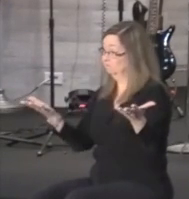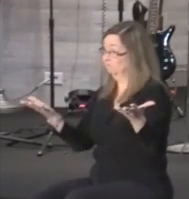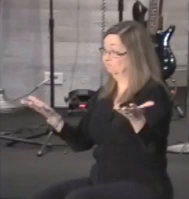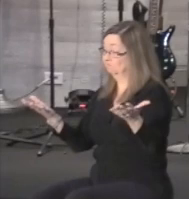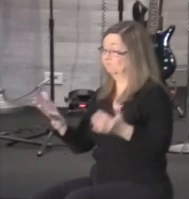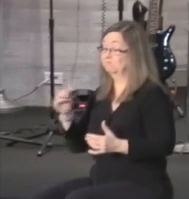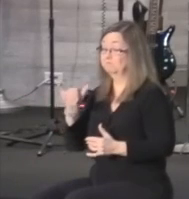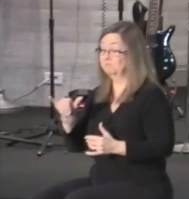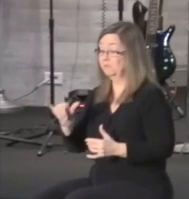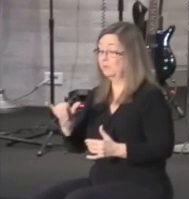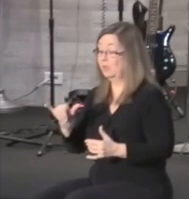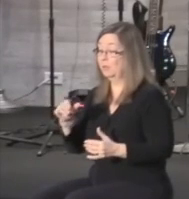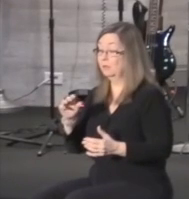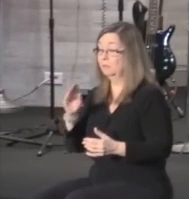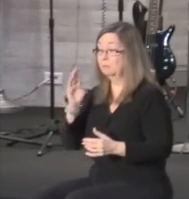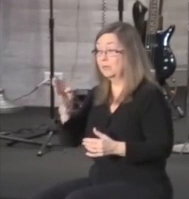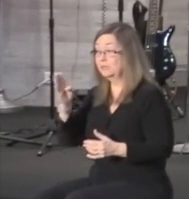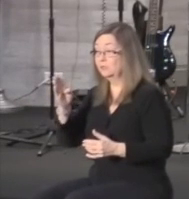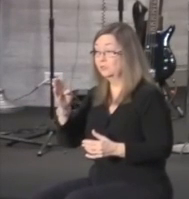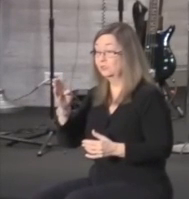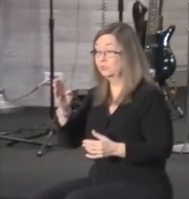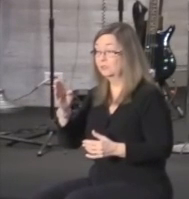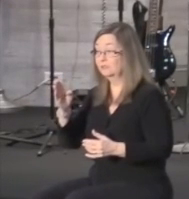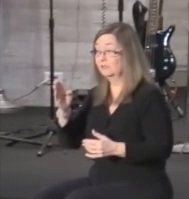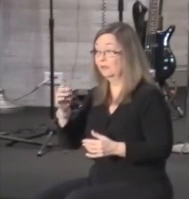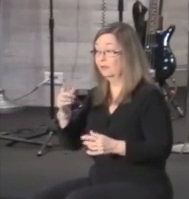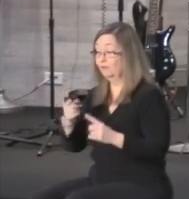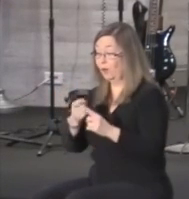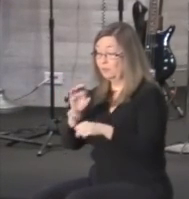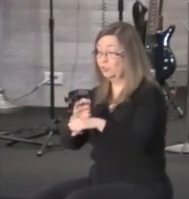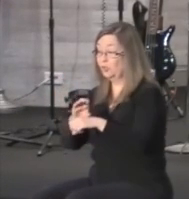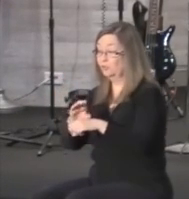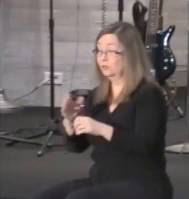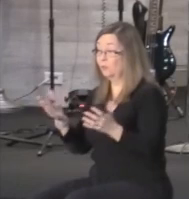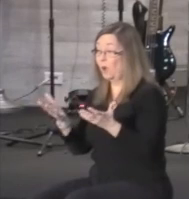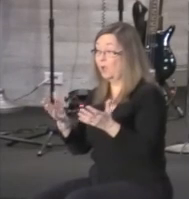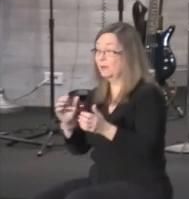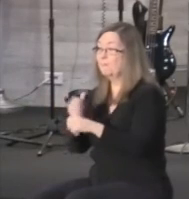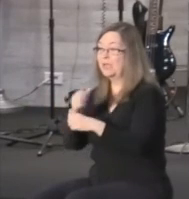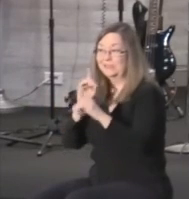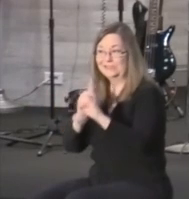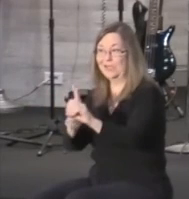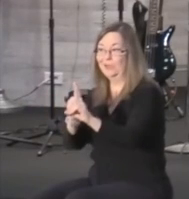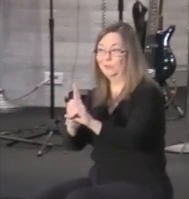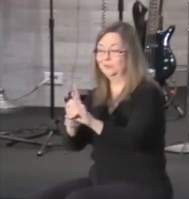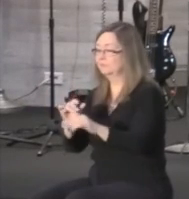See, the message of the church is to make disciples. It's always been the